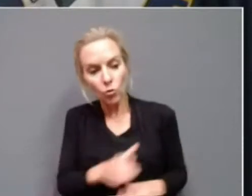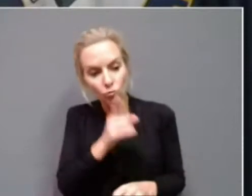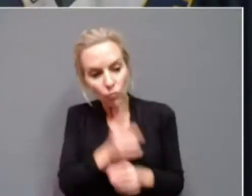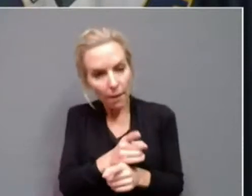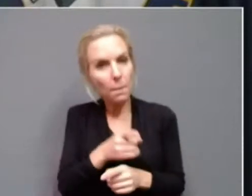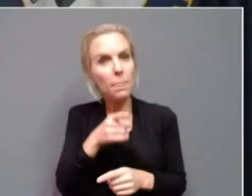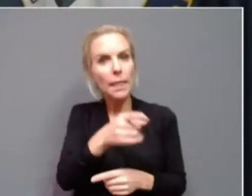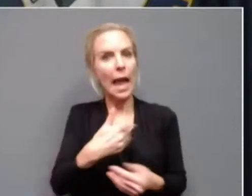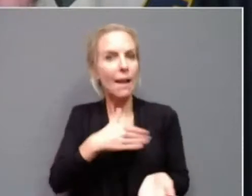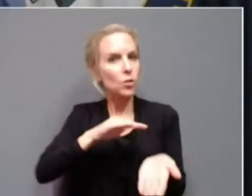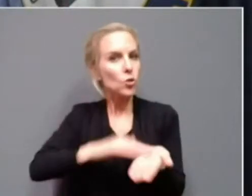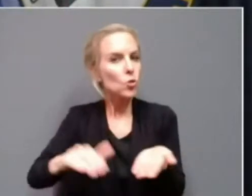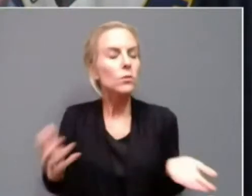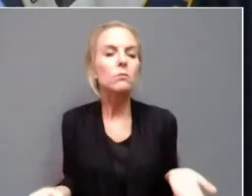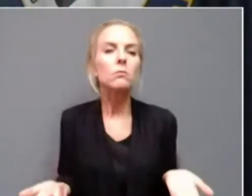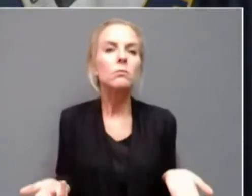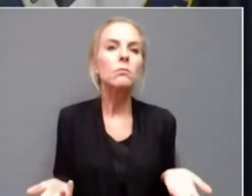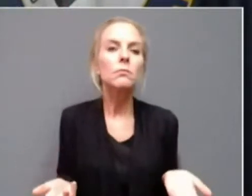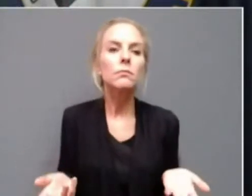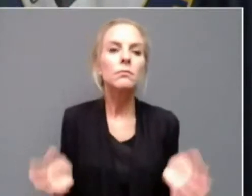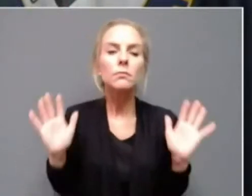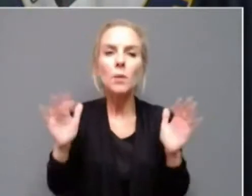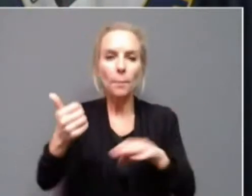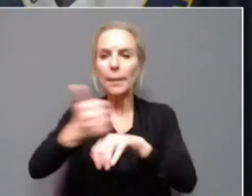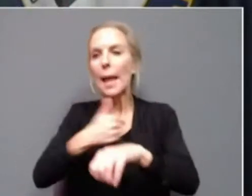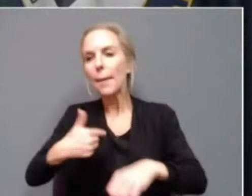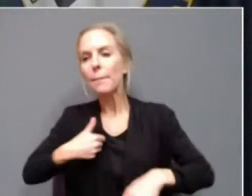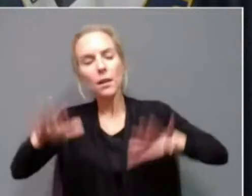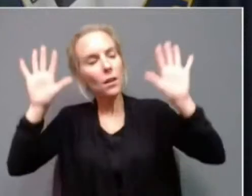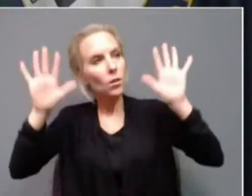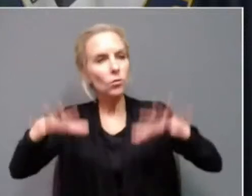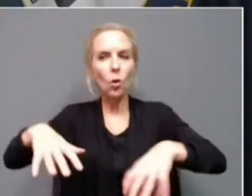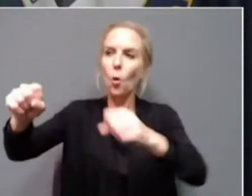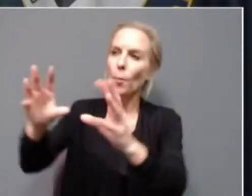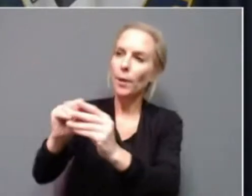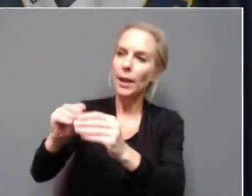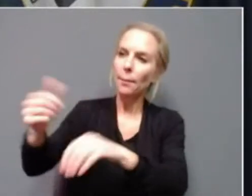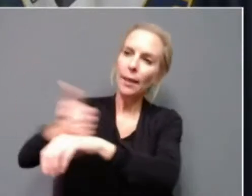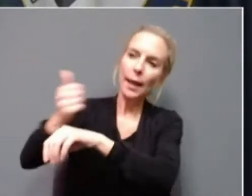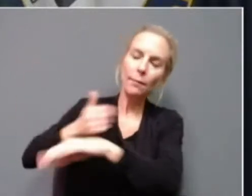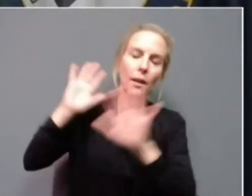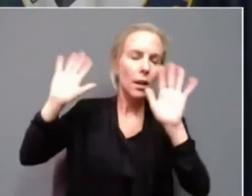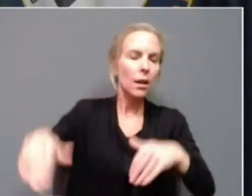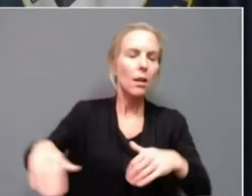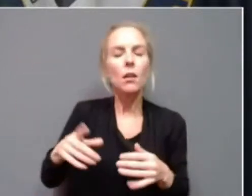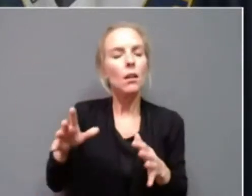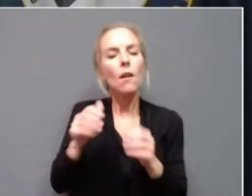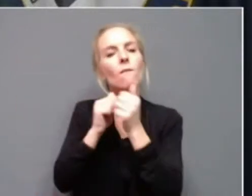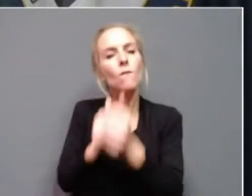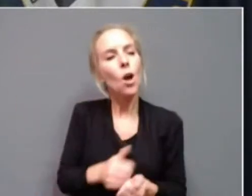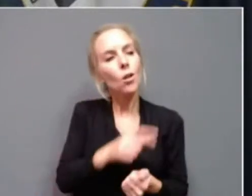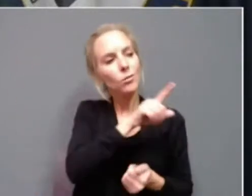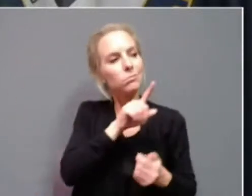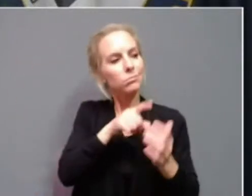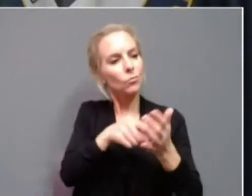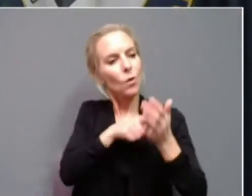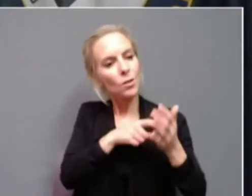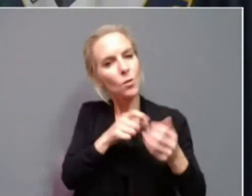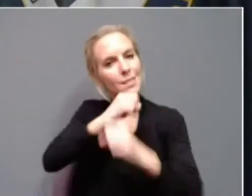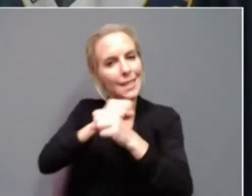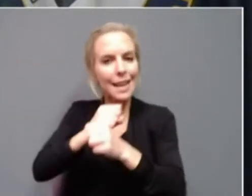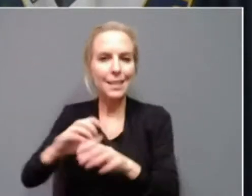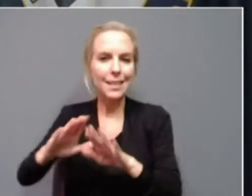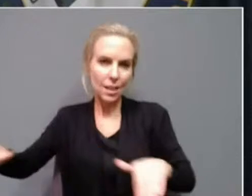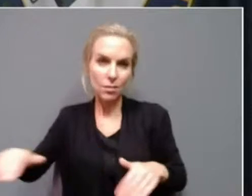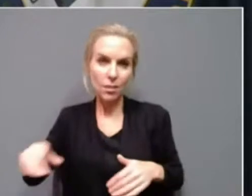excuse. Blame me. Hold whatever meeting you want. Just follow the order to protect the kids. I'm not worried about the fallout, even if you